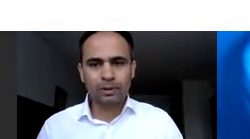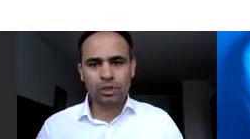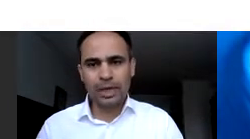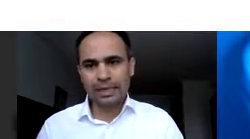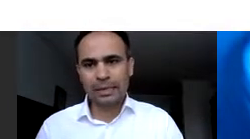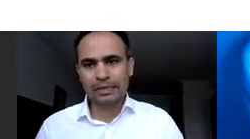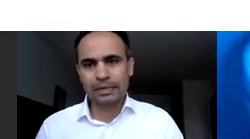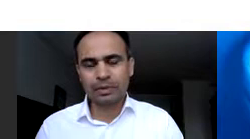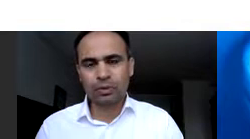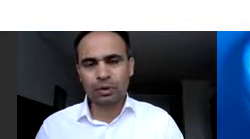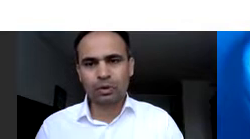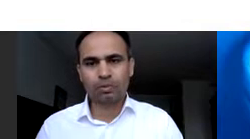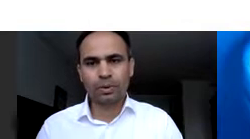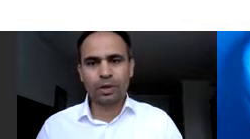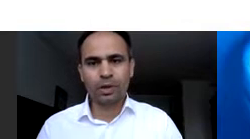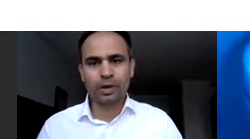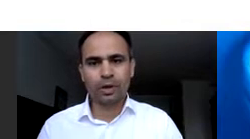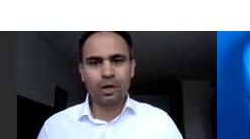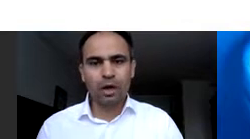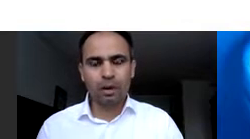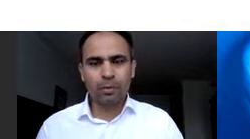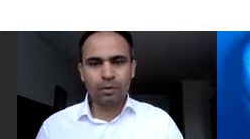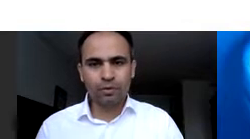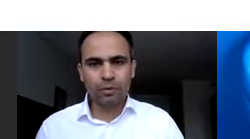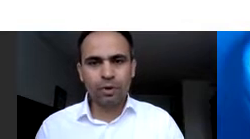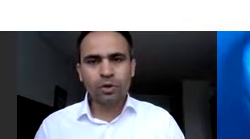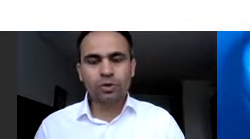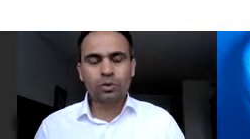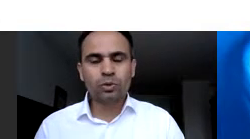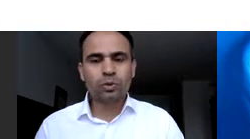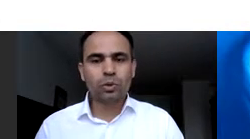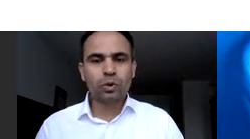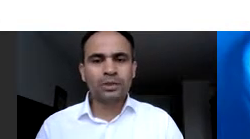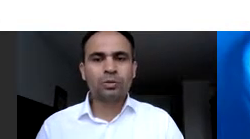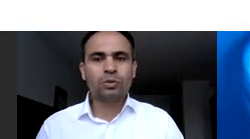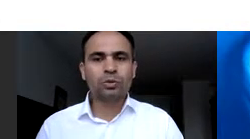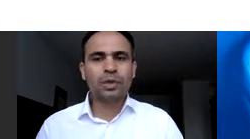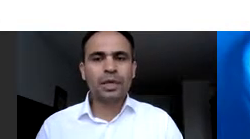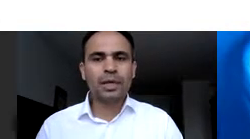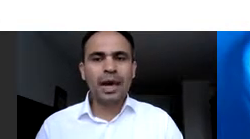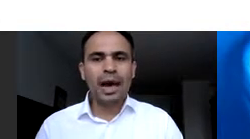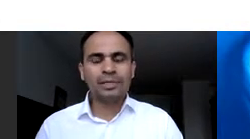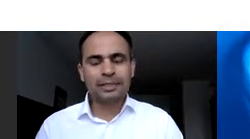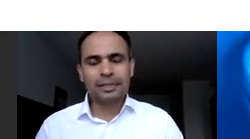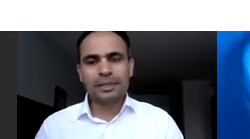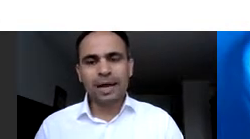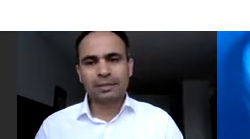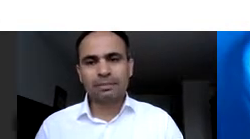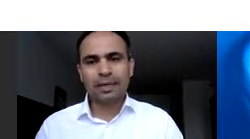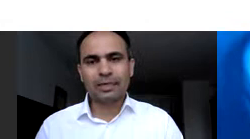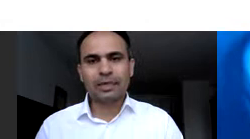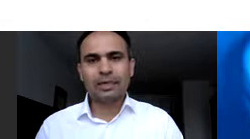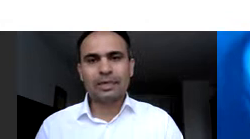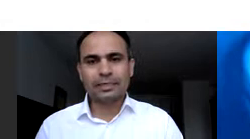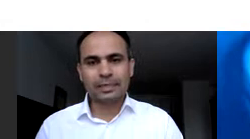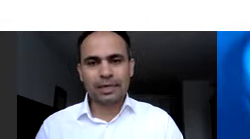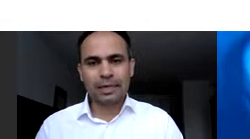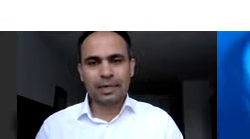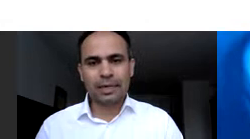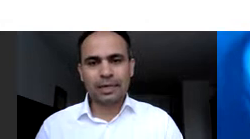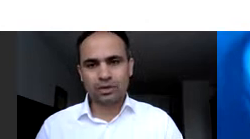to be established under the ICT working group purview to look into the ICT